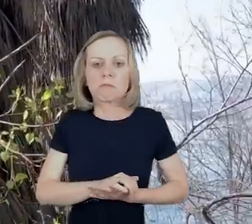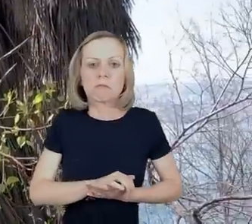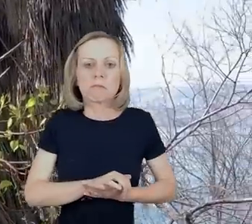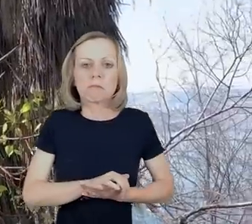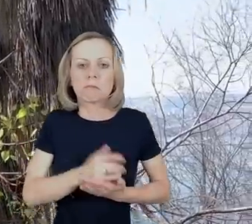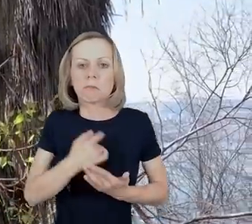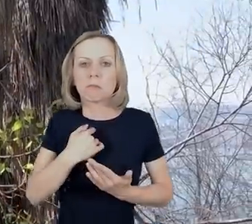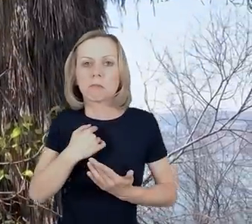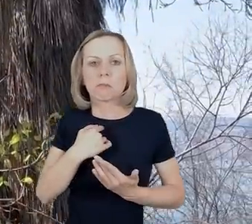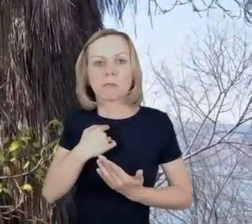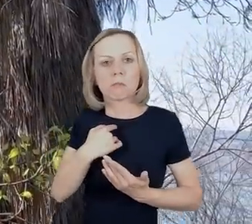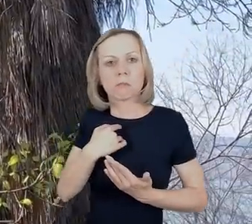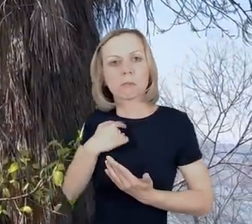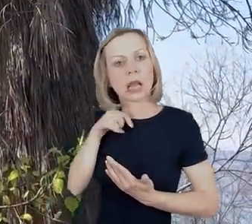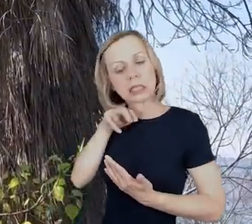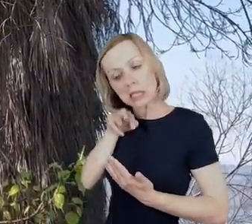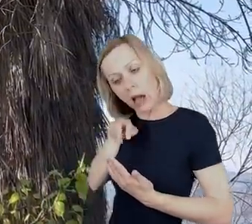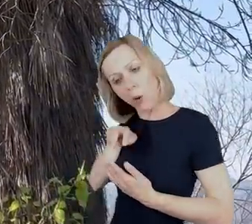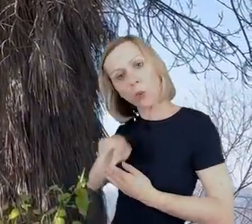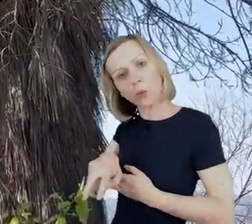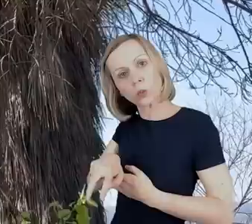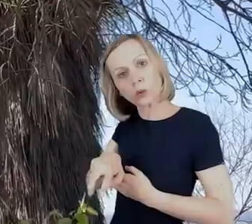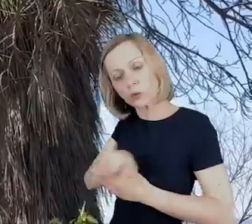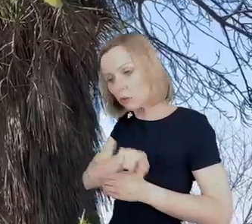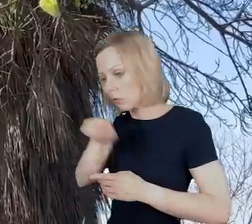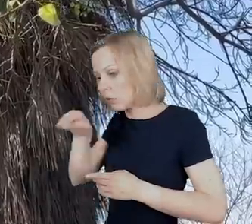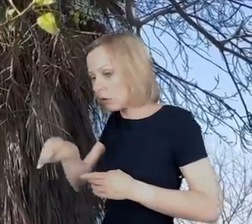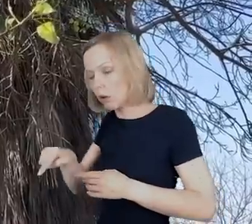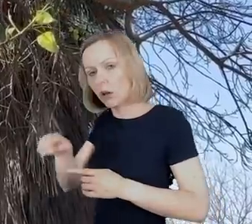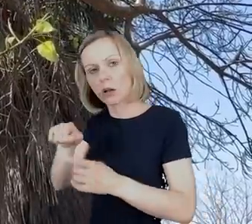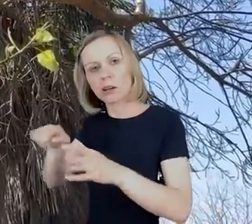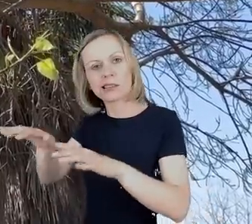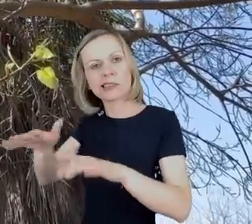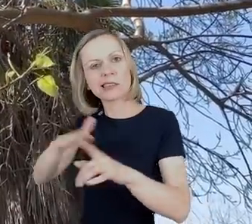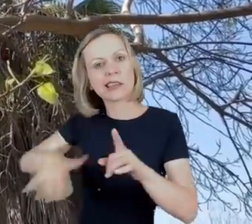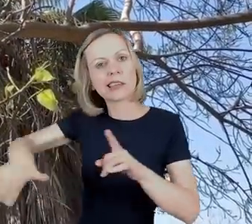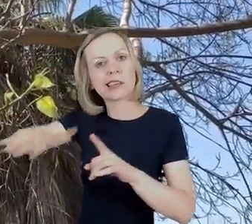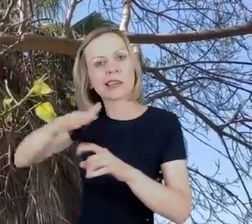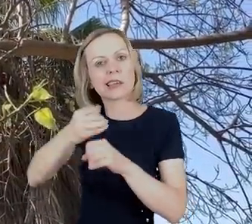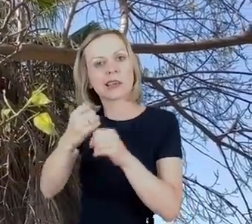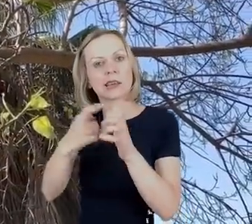And then I go back down to the Sea of Galilee,